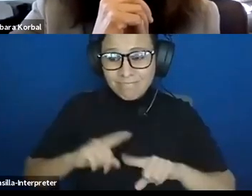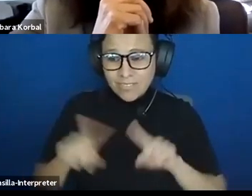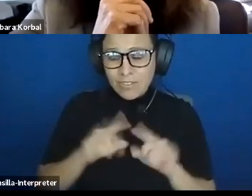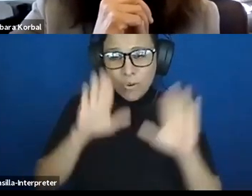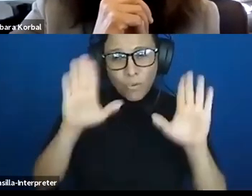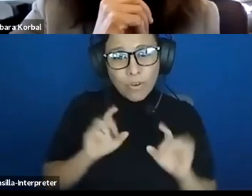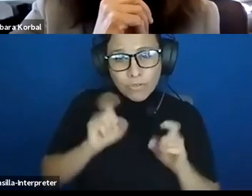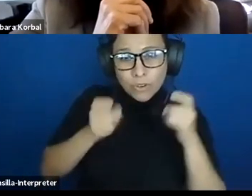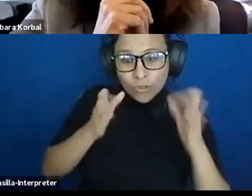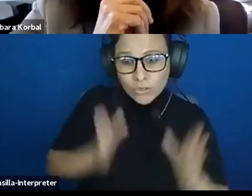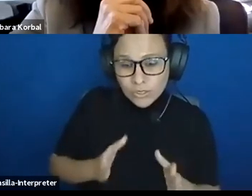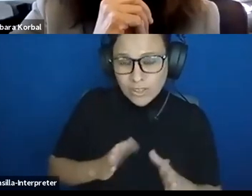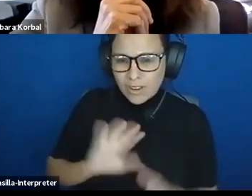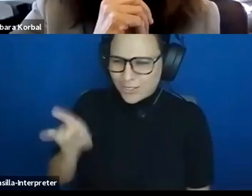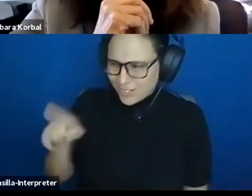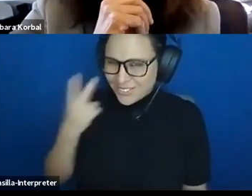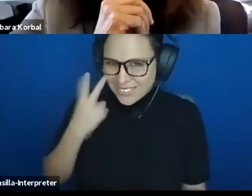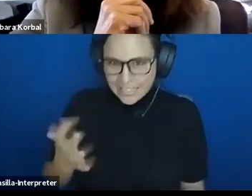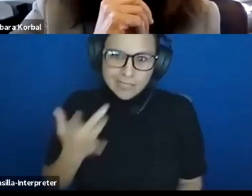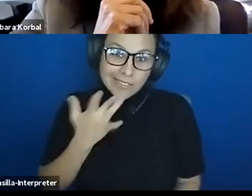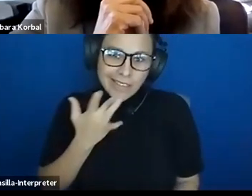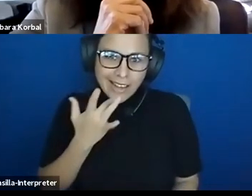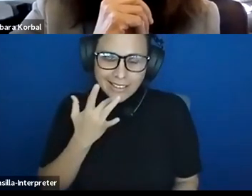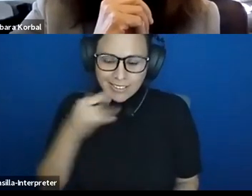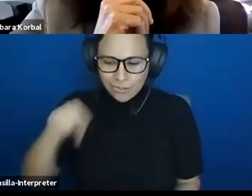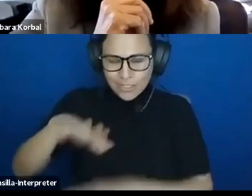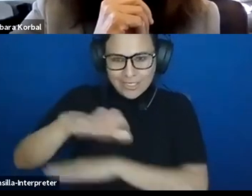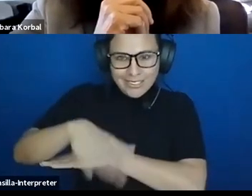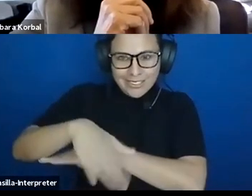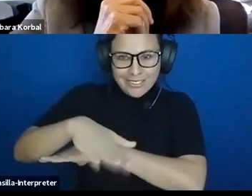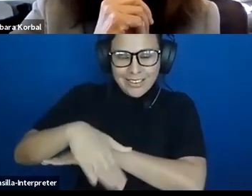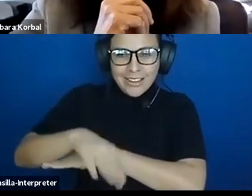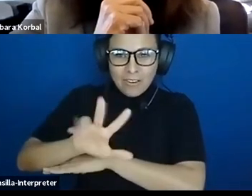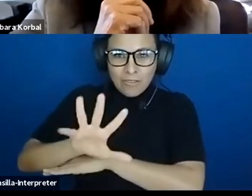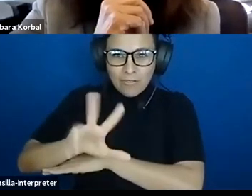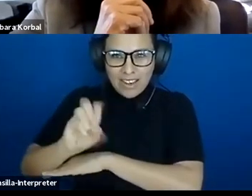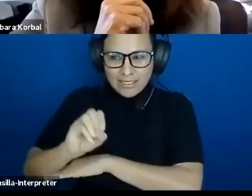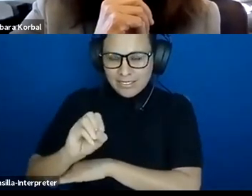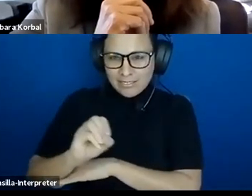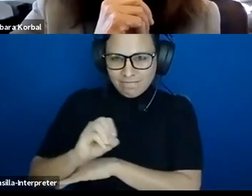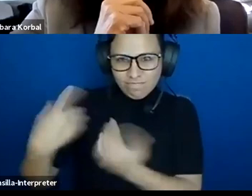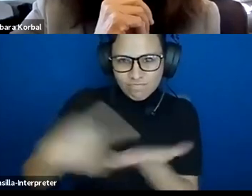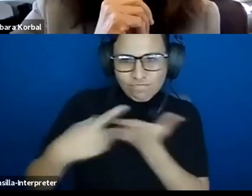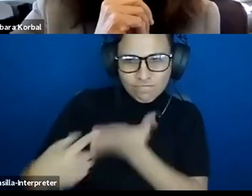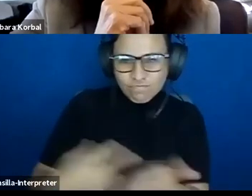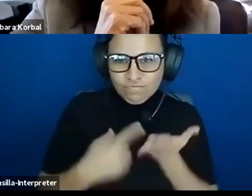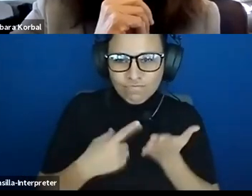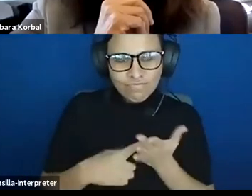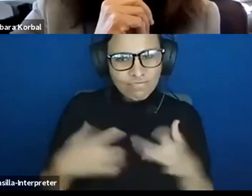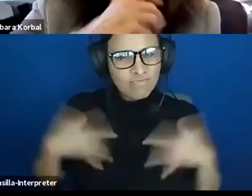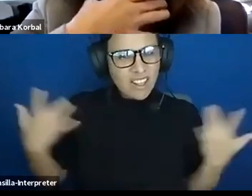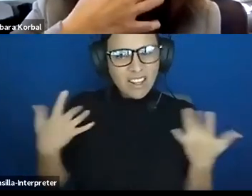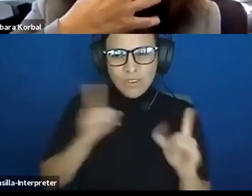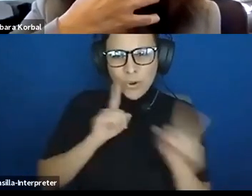also gotten a taste of what this evening's session should bring in the delightful